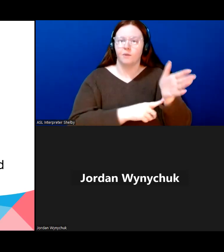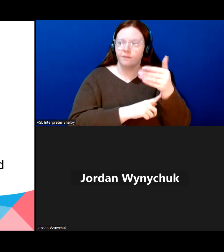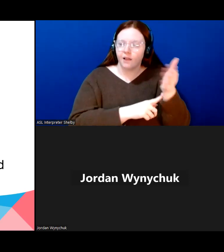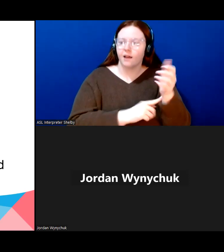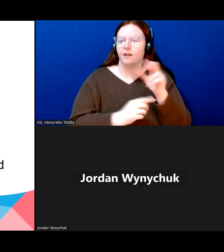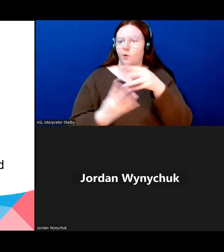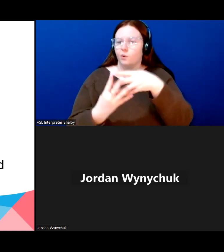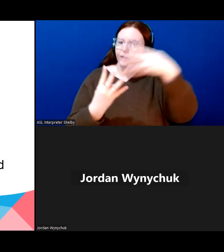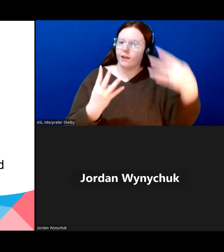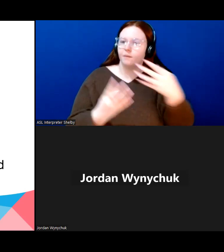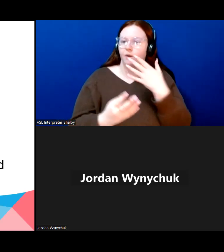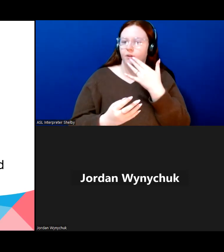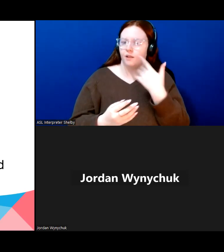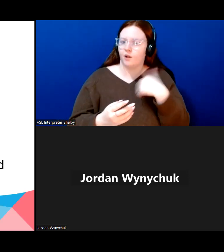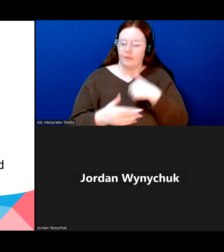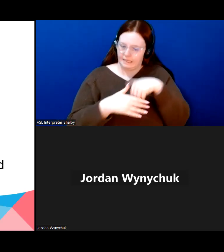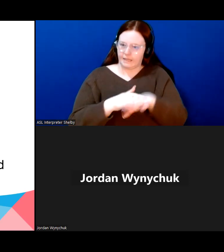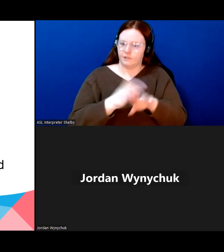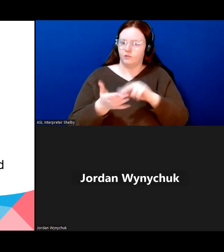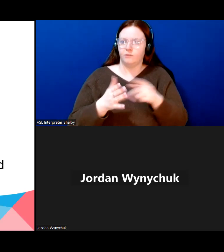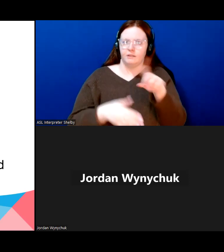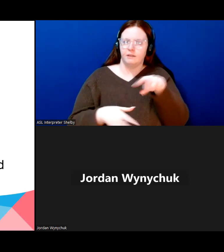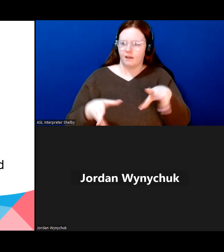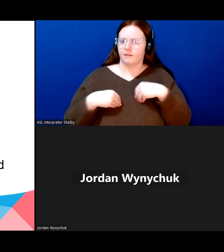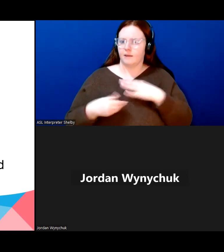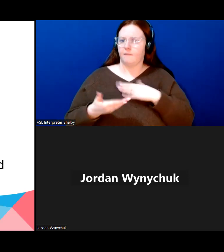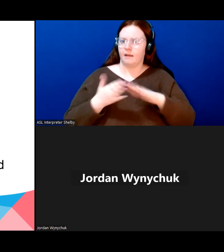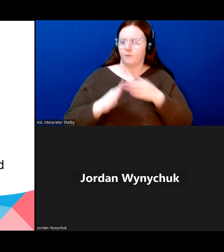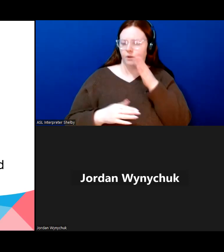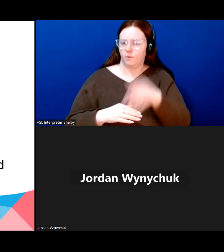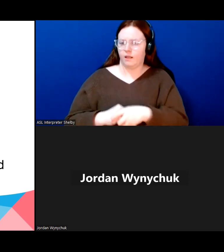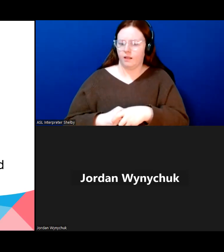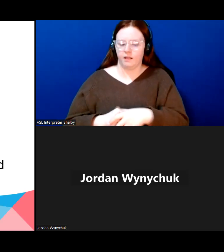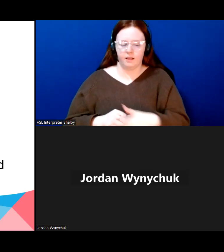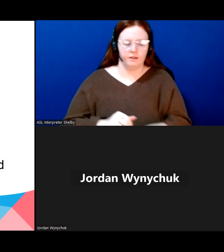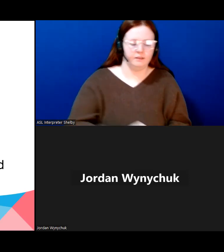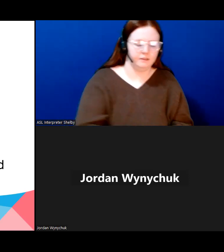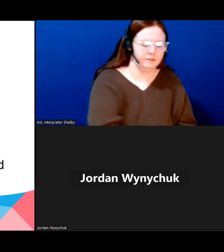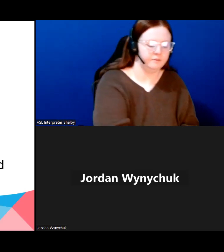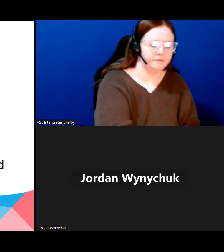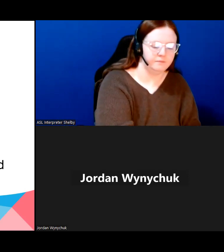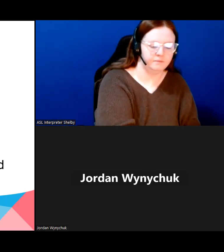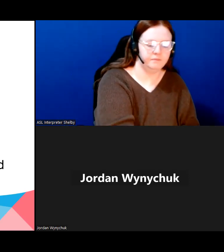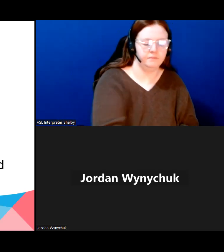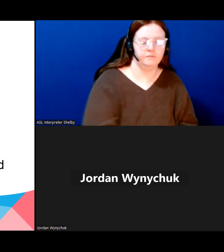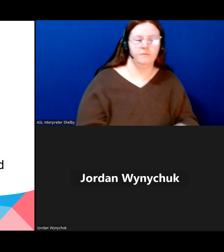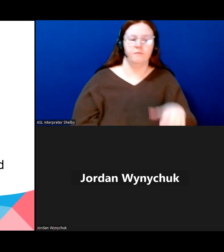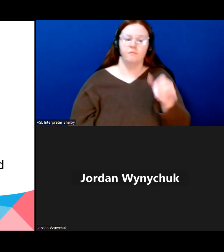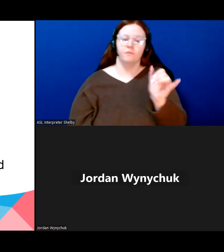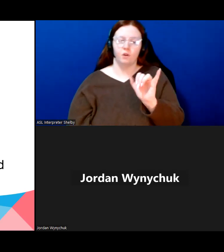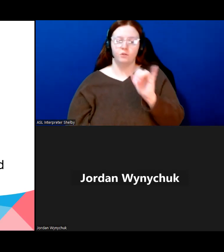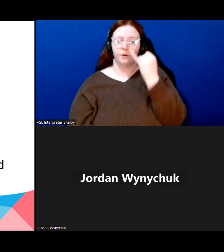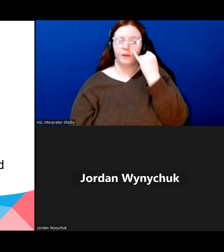store that they are accepting of our community. And then having strategies for when best practices are not